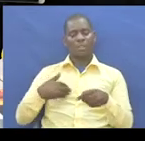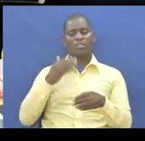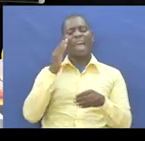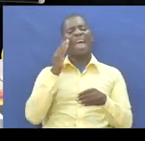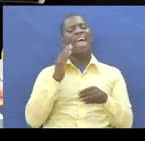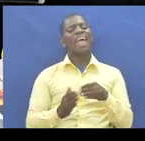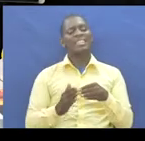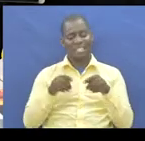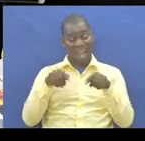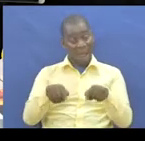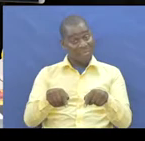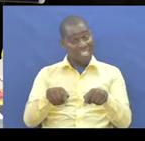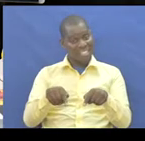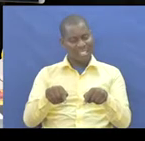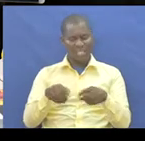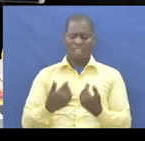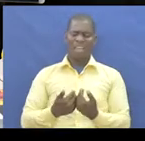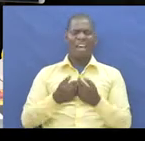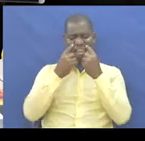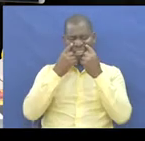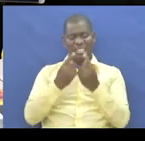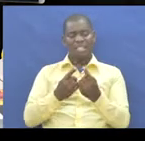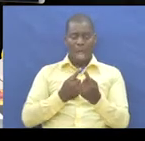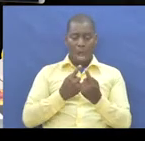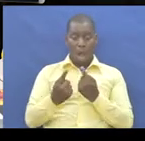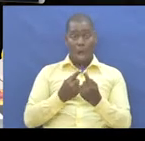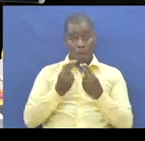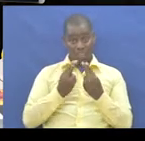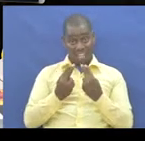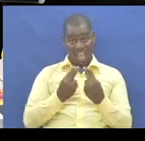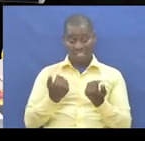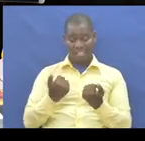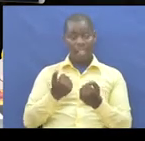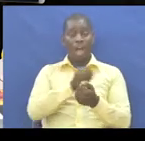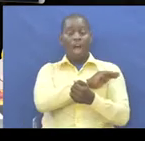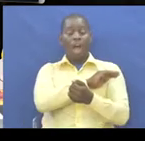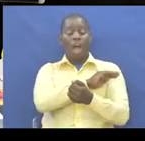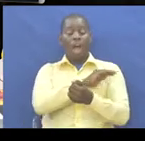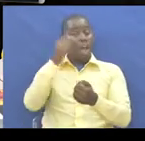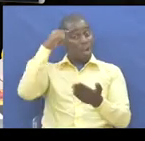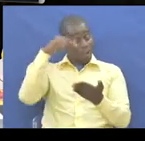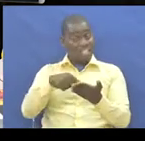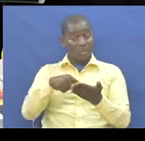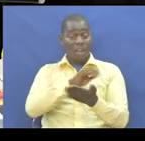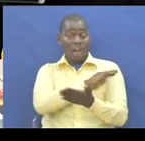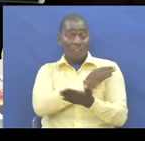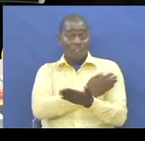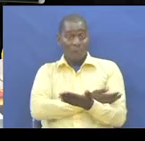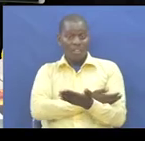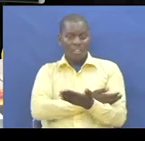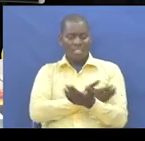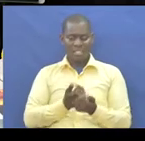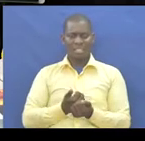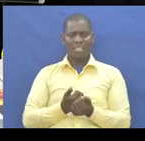having practical cases. But today I can now wind up by saying that since we